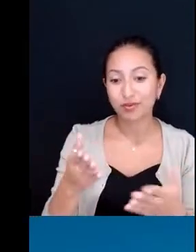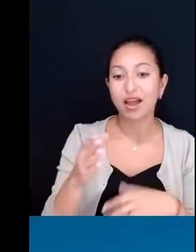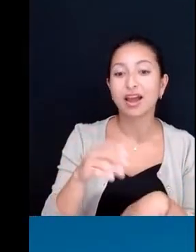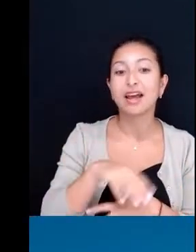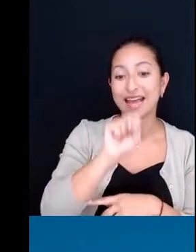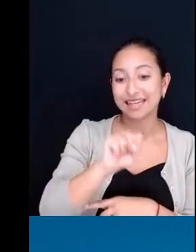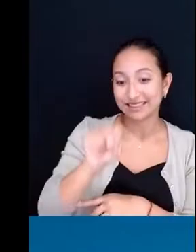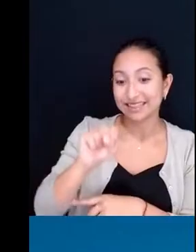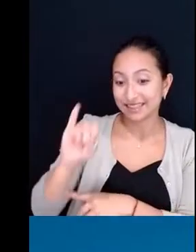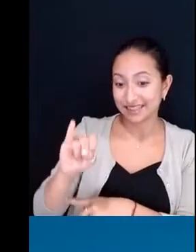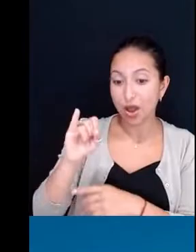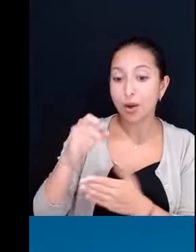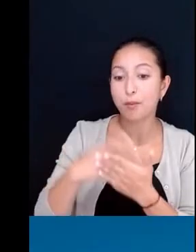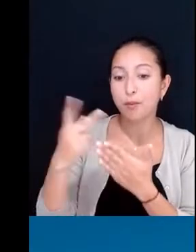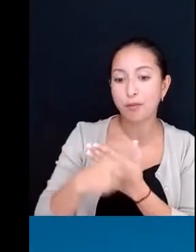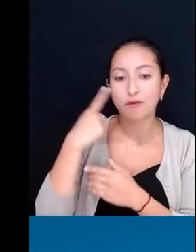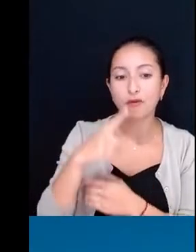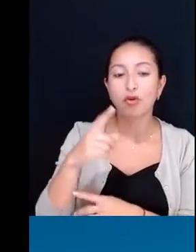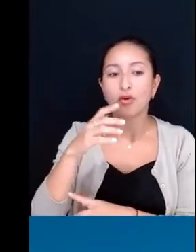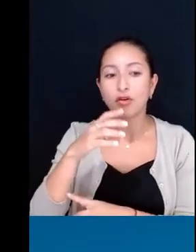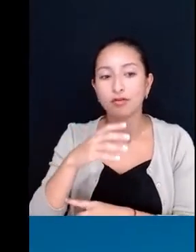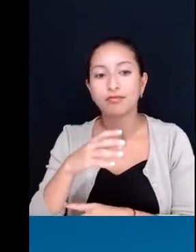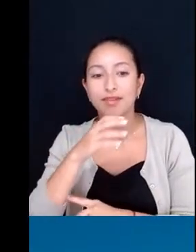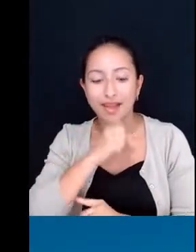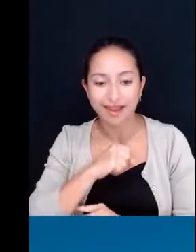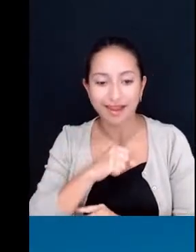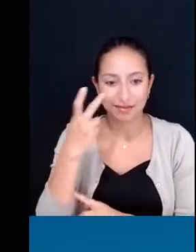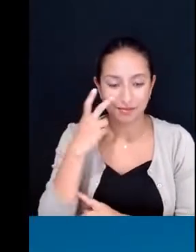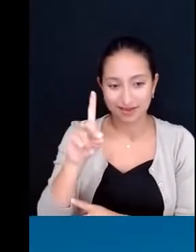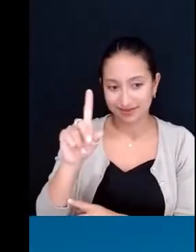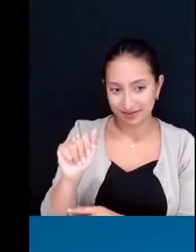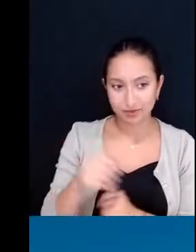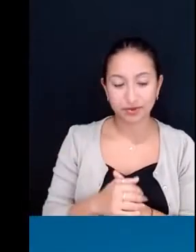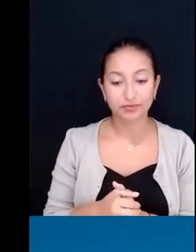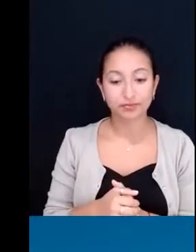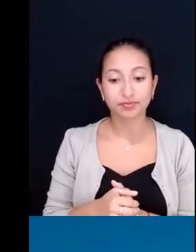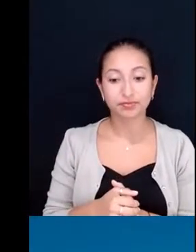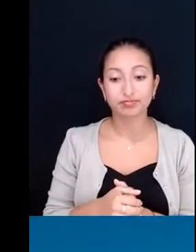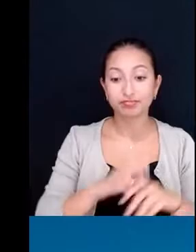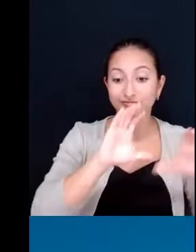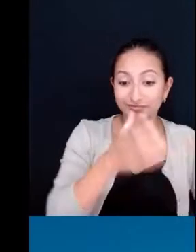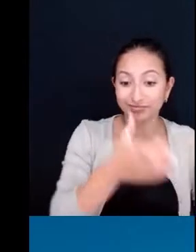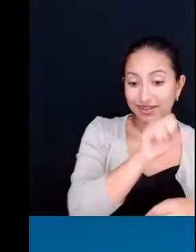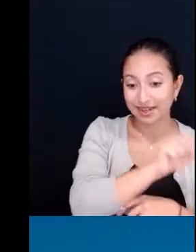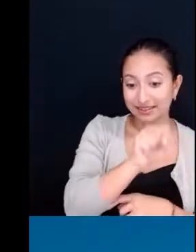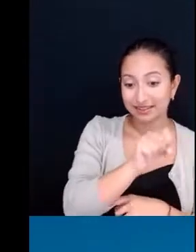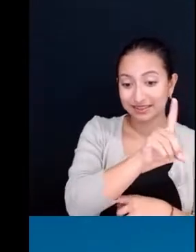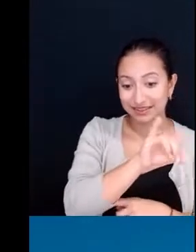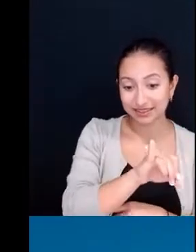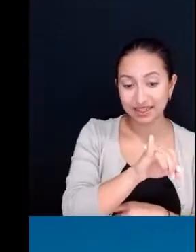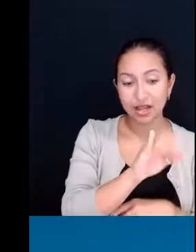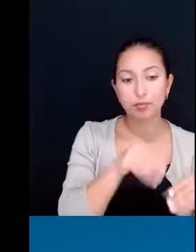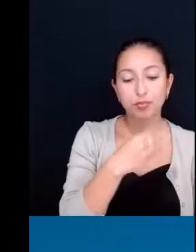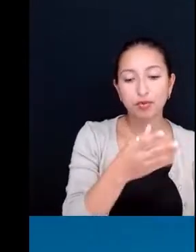the aged, blind, and disabled. Now, SSDI provides benefits to disabled